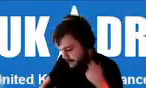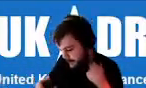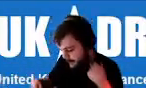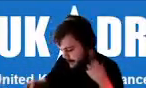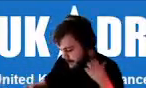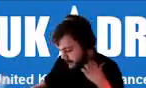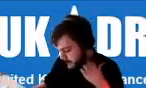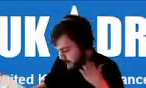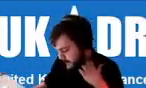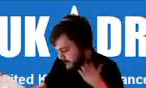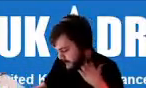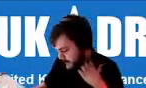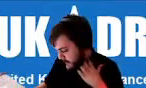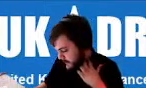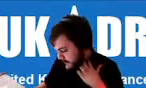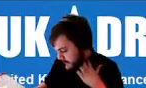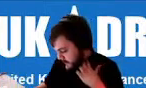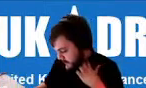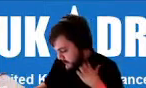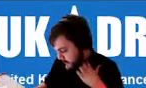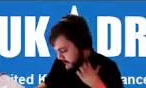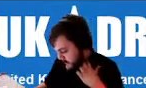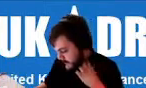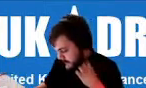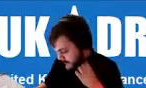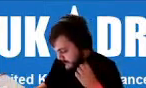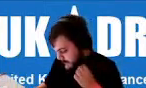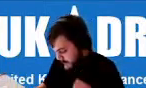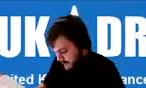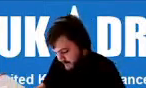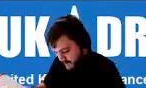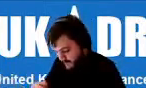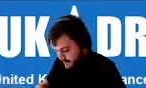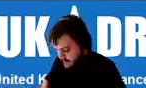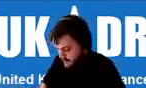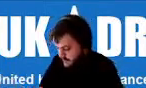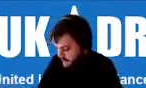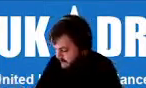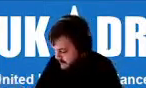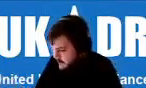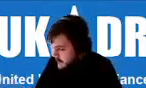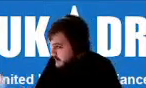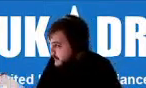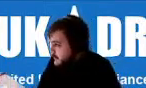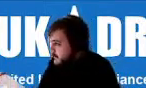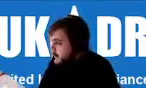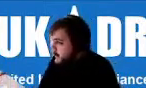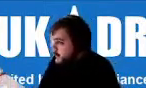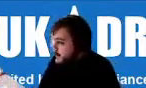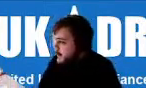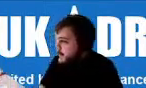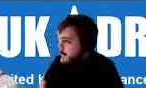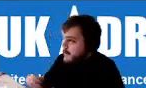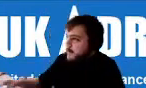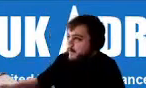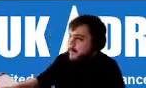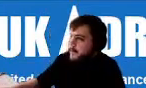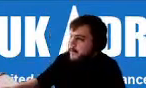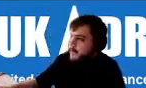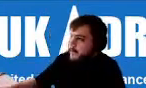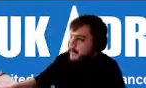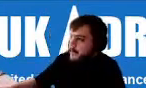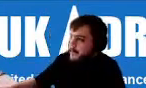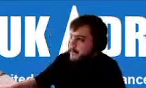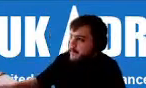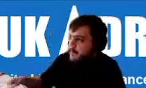25,000 people died. That time I got my calling. Okay, so my my question is, I feel in